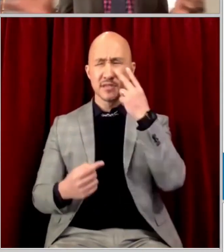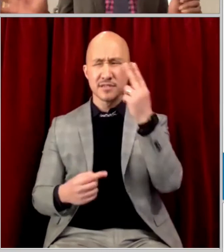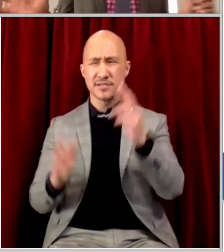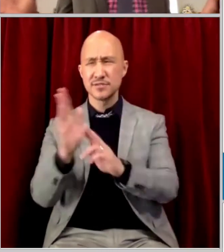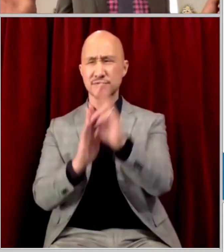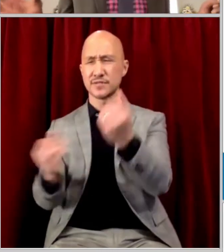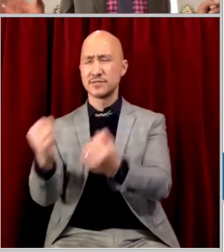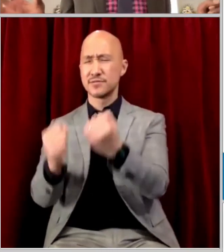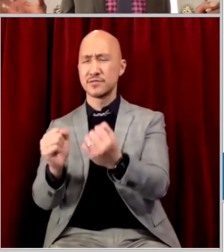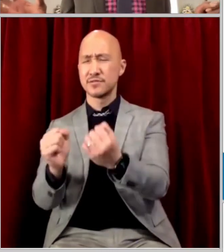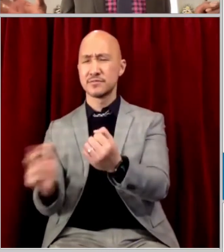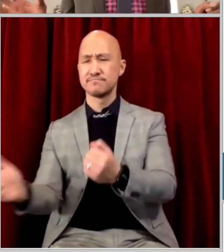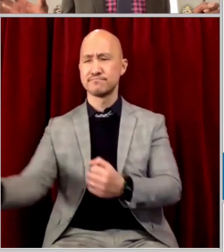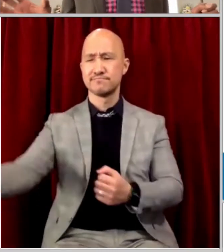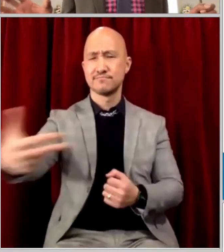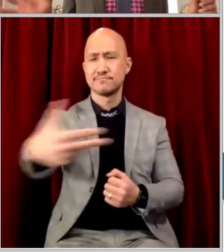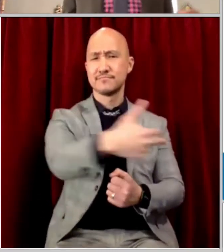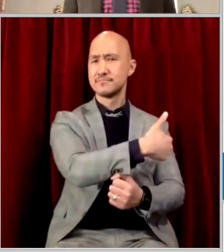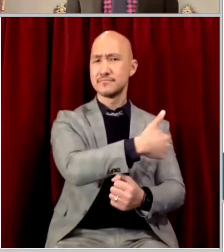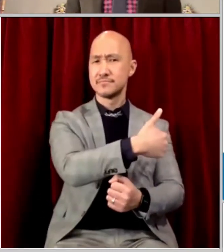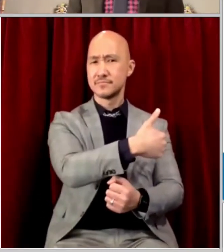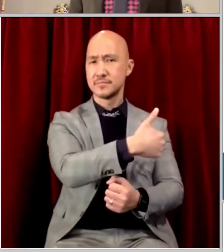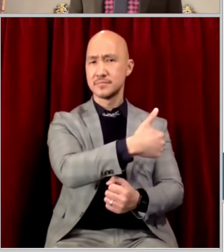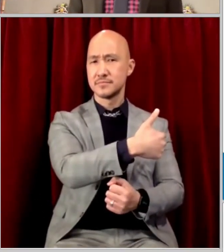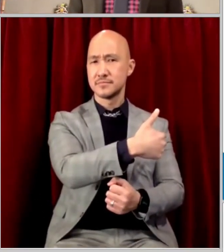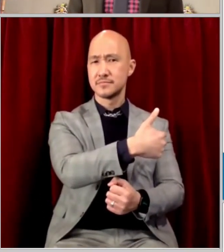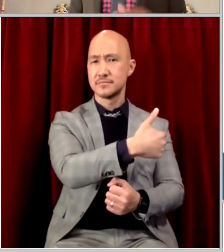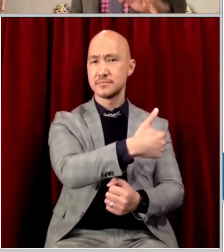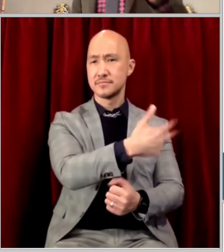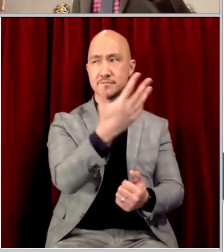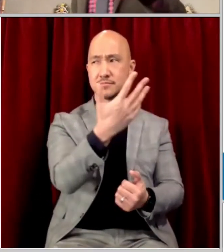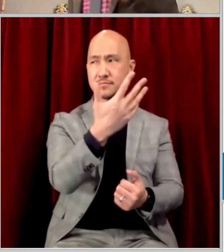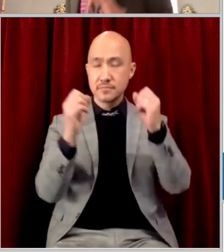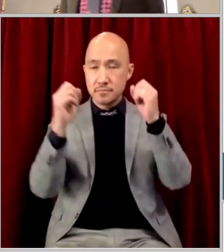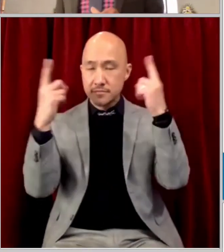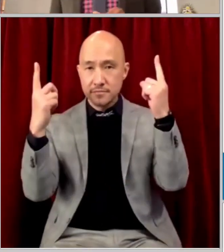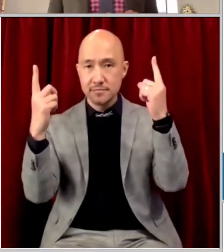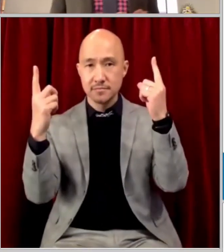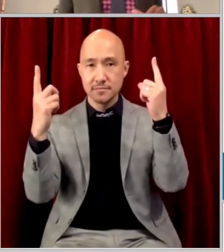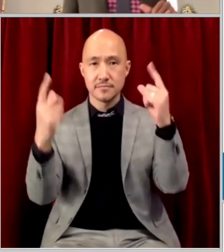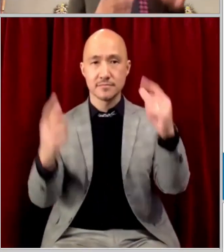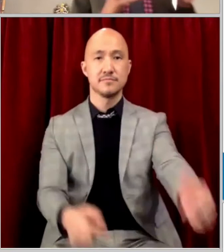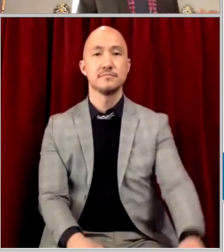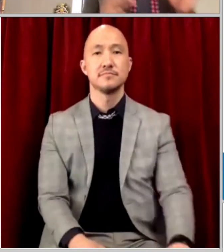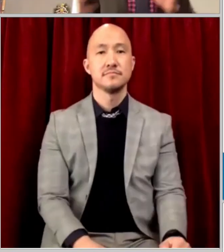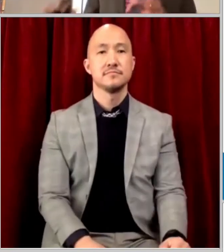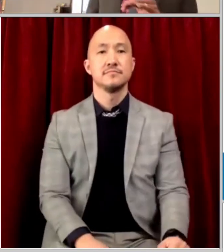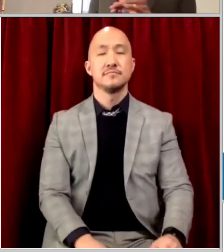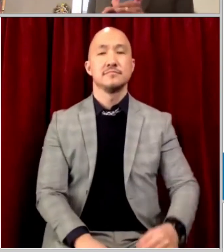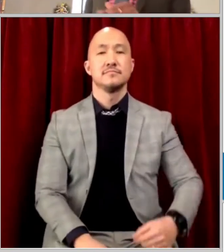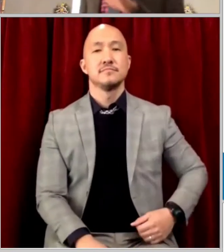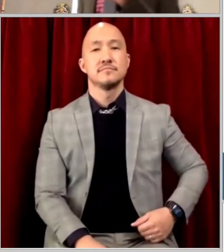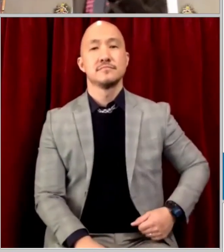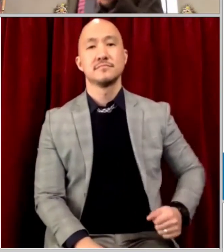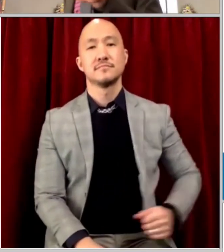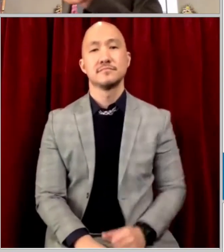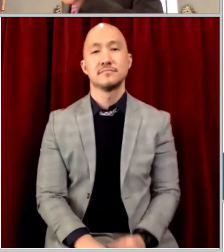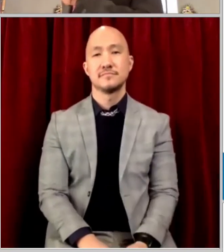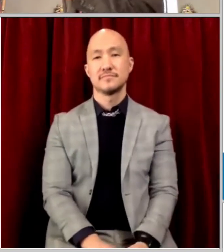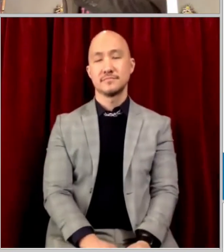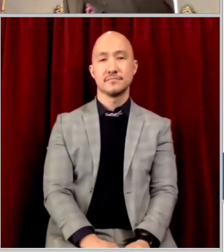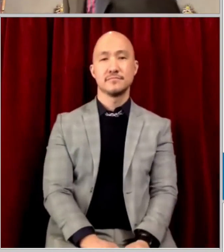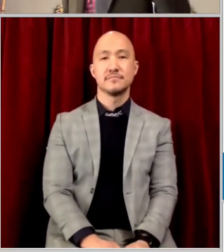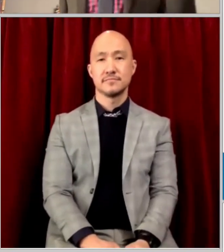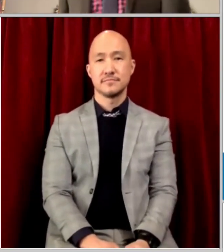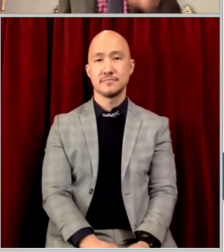see where this is going, right? What I need to do. It says that Noah moved with godly fear. And he